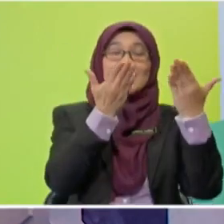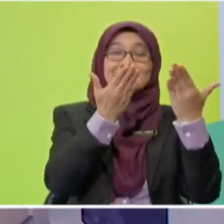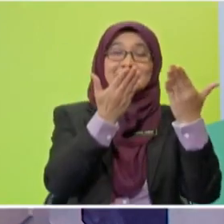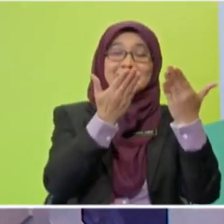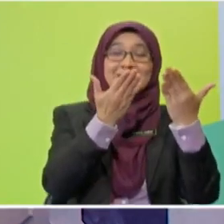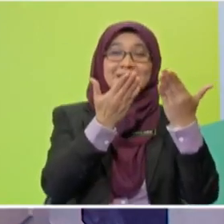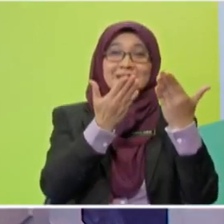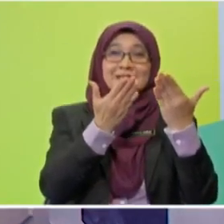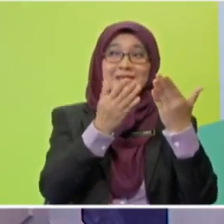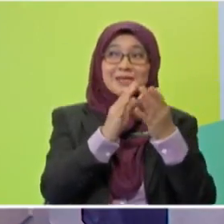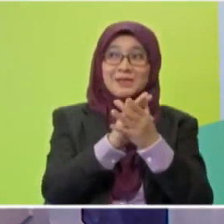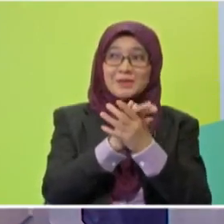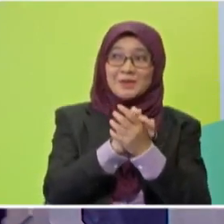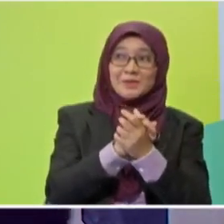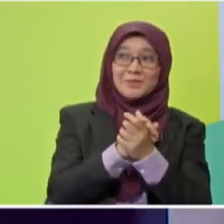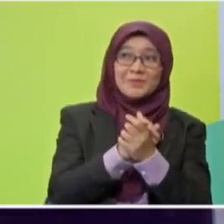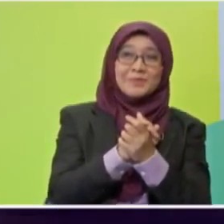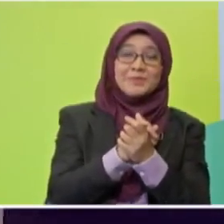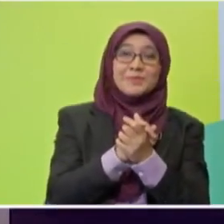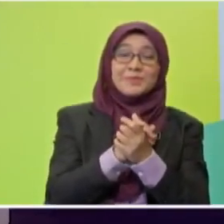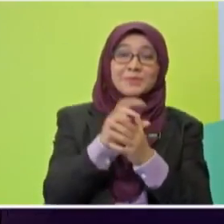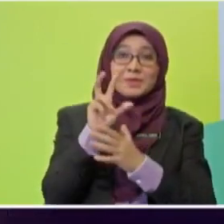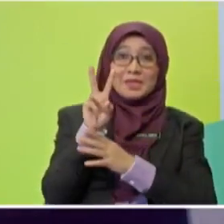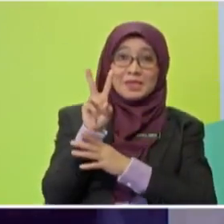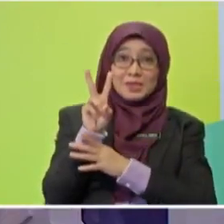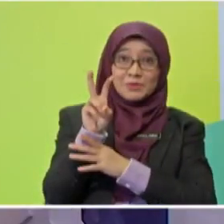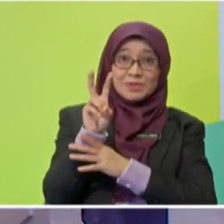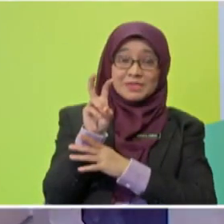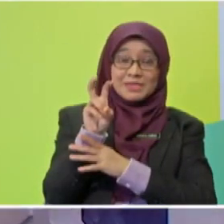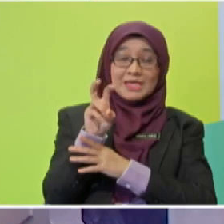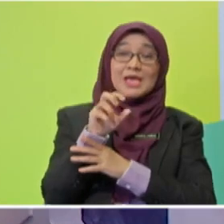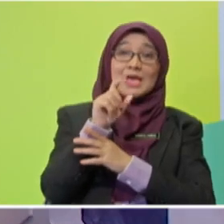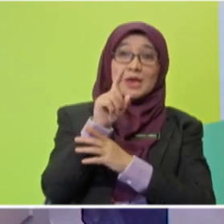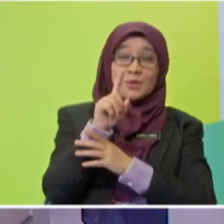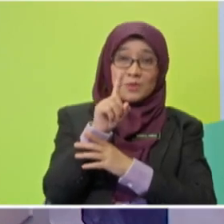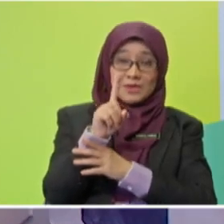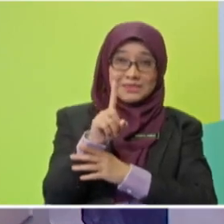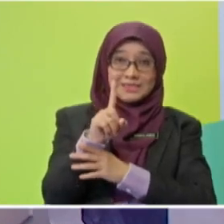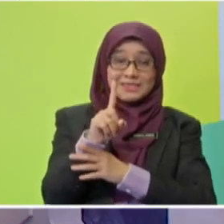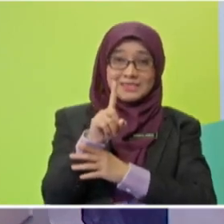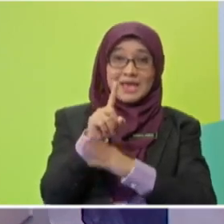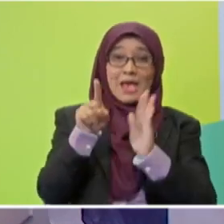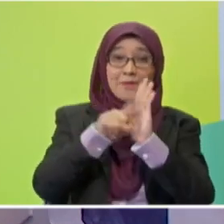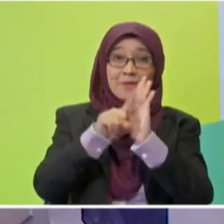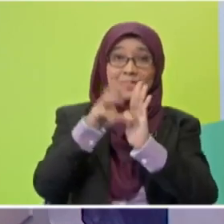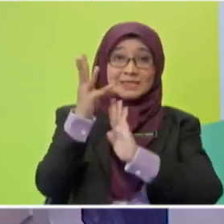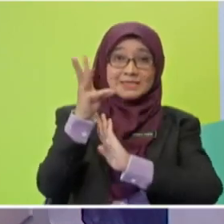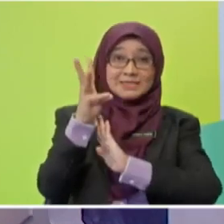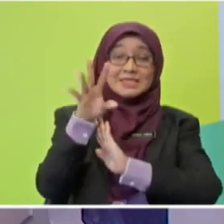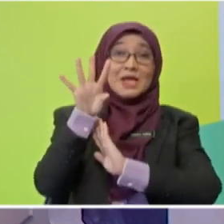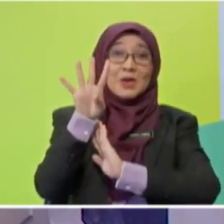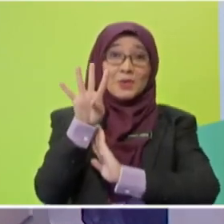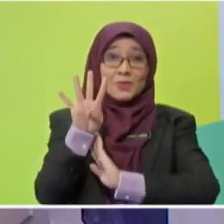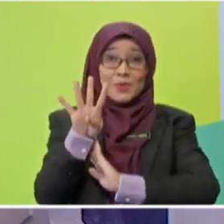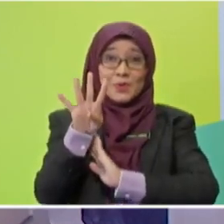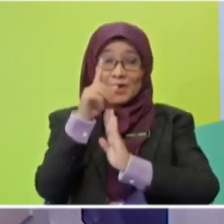as usual 0, 20 we take as 1. That would be 1. 1, okay, 1 minus 16 is, the balance is 4. You